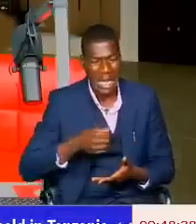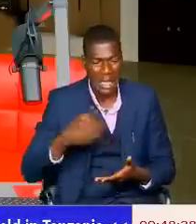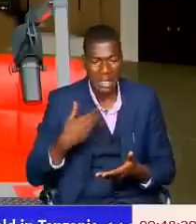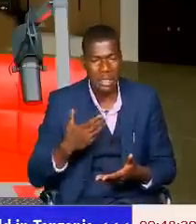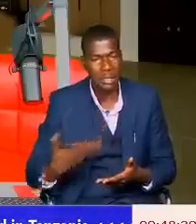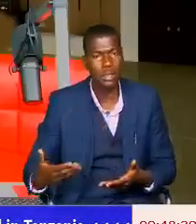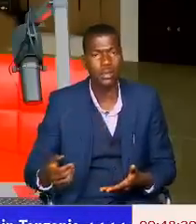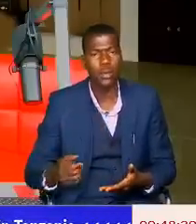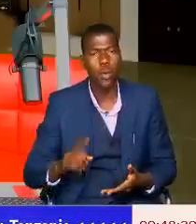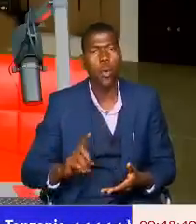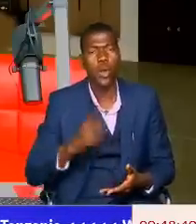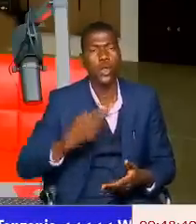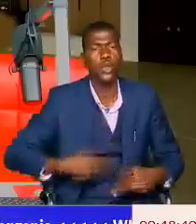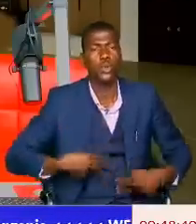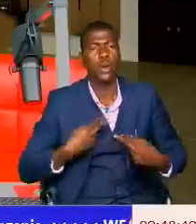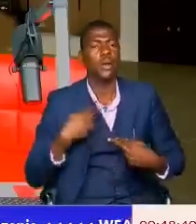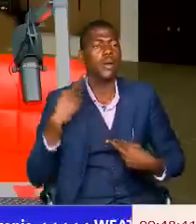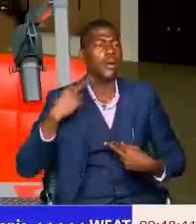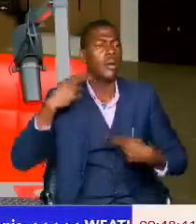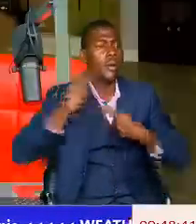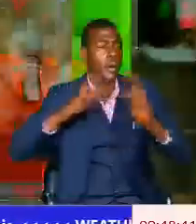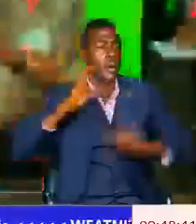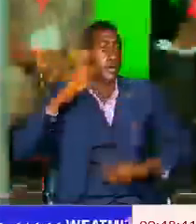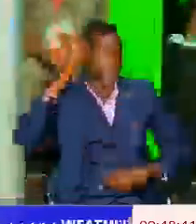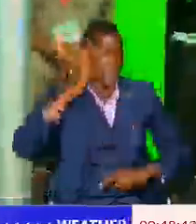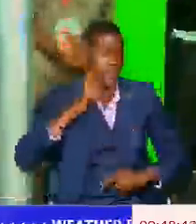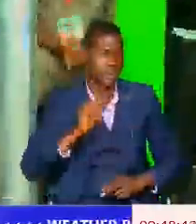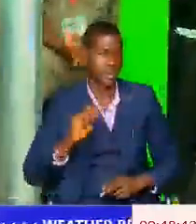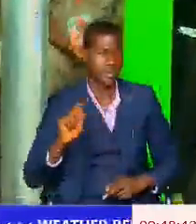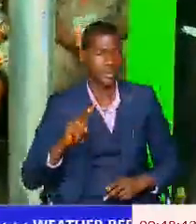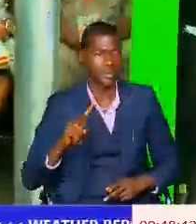Television through Brekete Family. Make we appreciate ourselves.